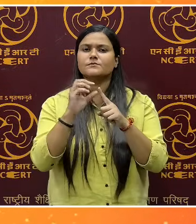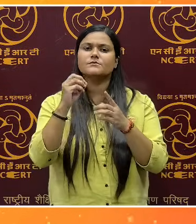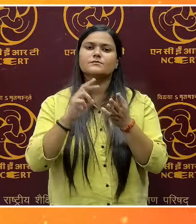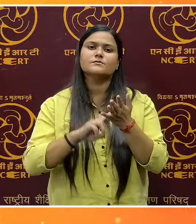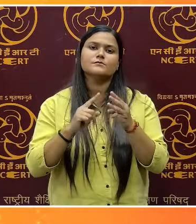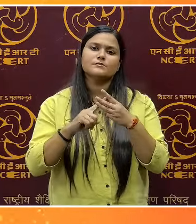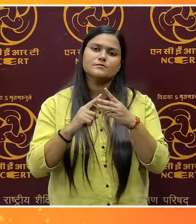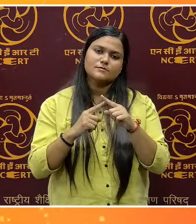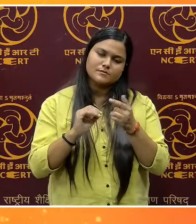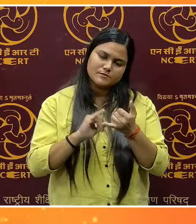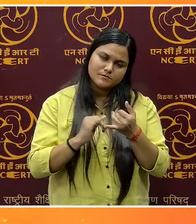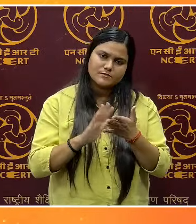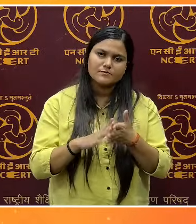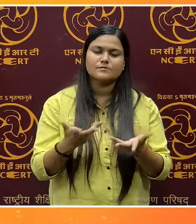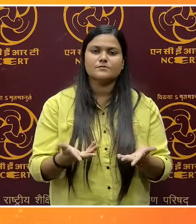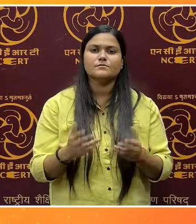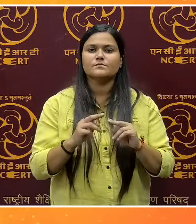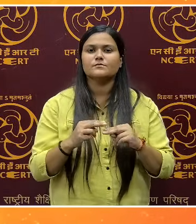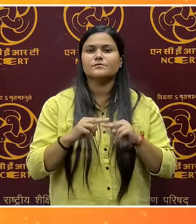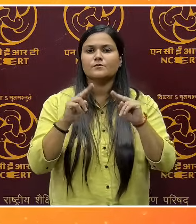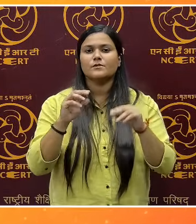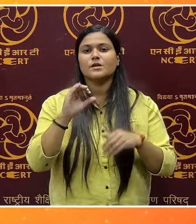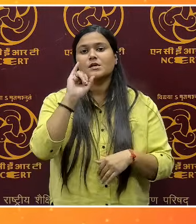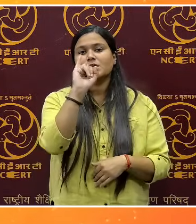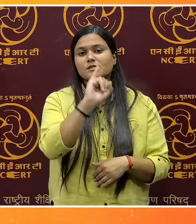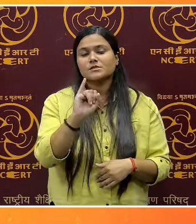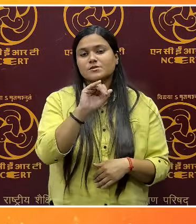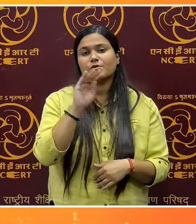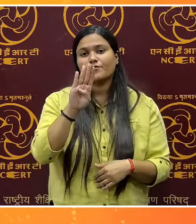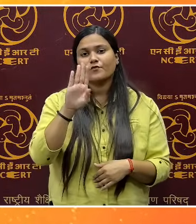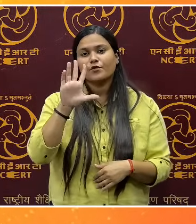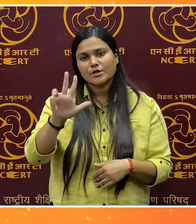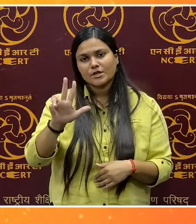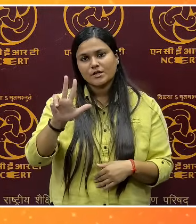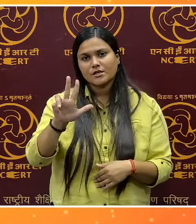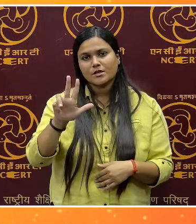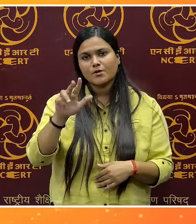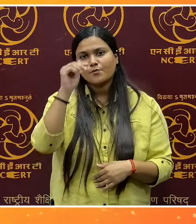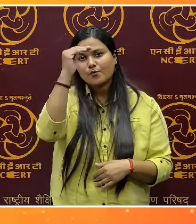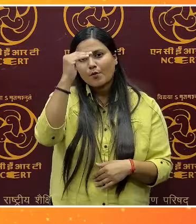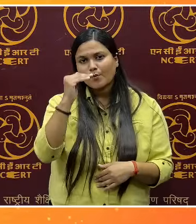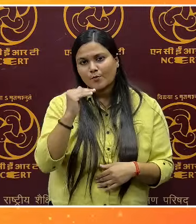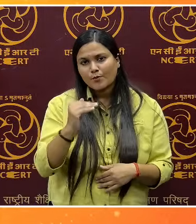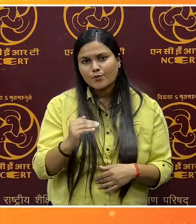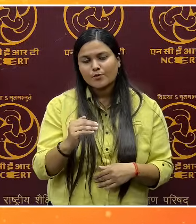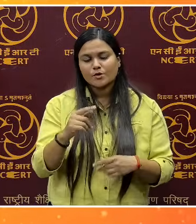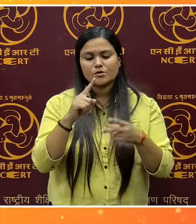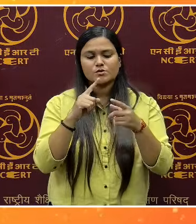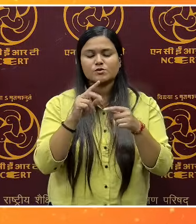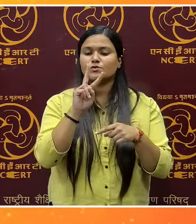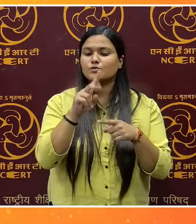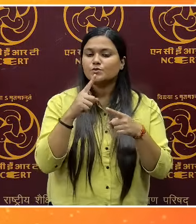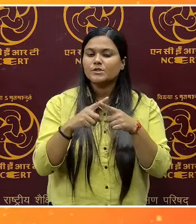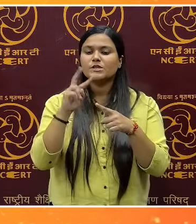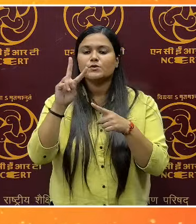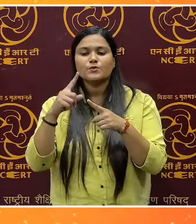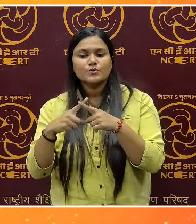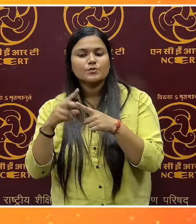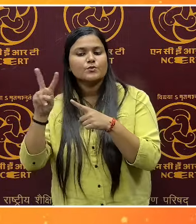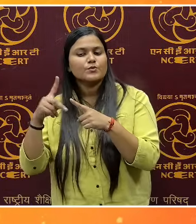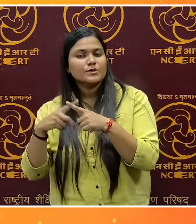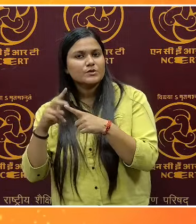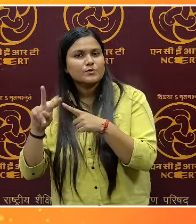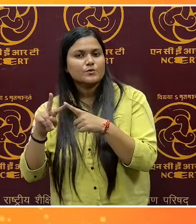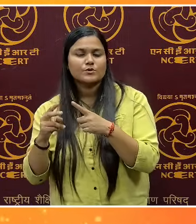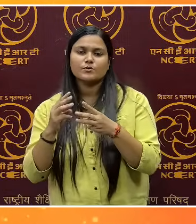form of exponents. Okay. Say 648 can be factorized as 2 into 2 into 2 into 3 into 3 into 3 into